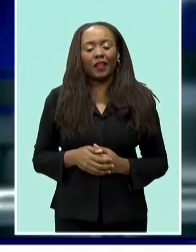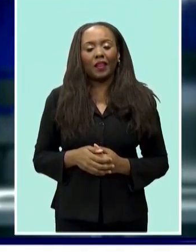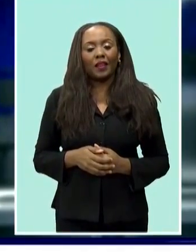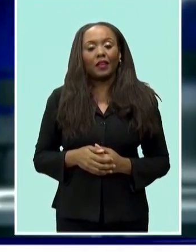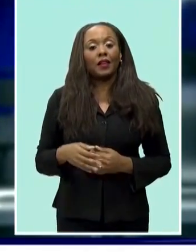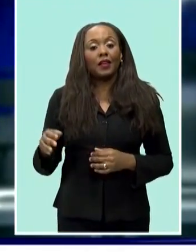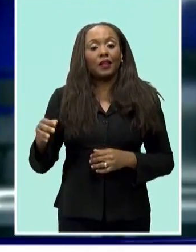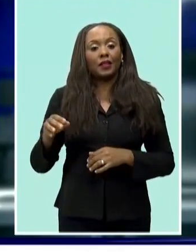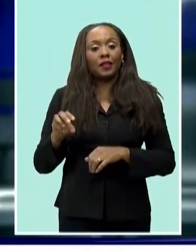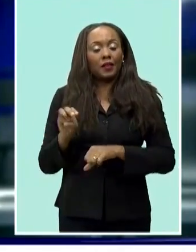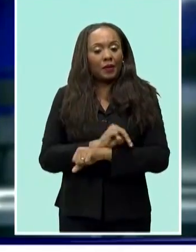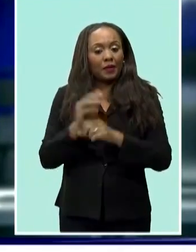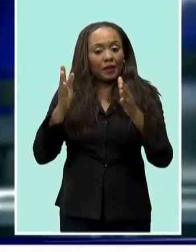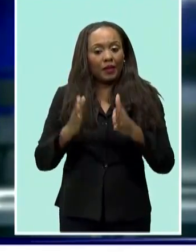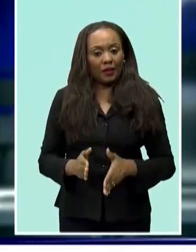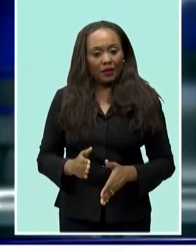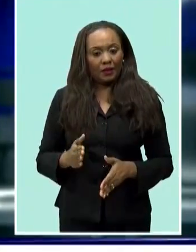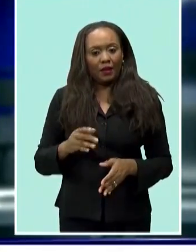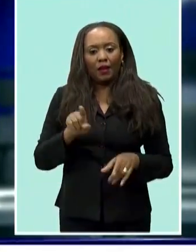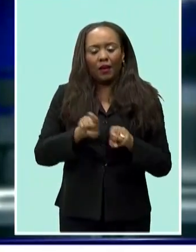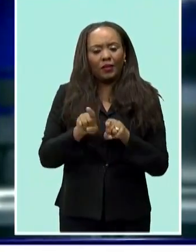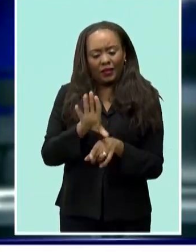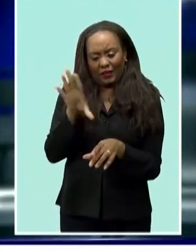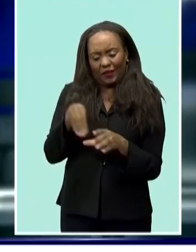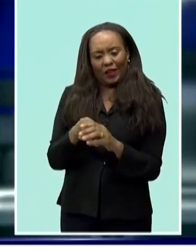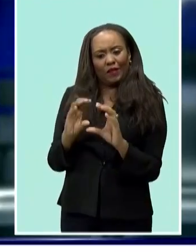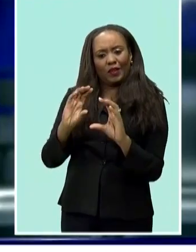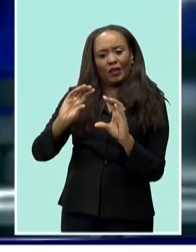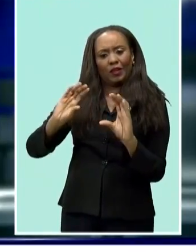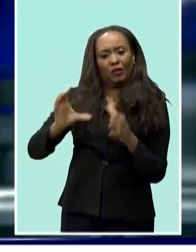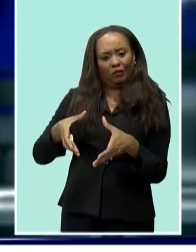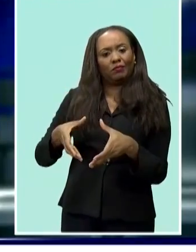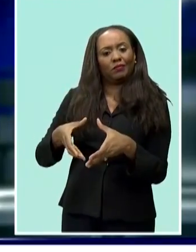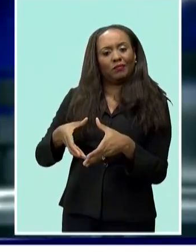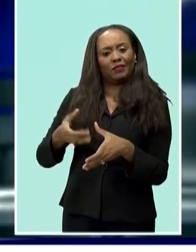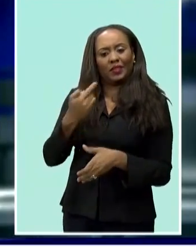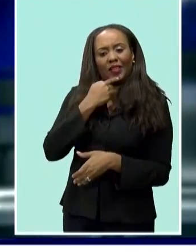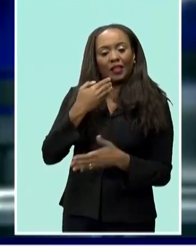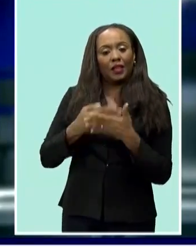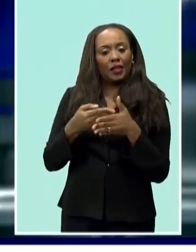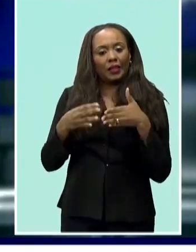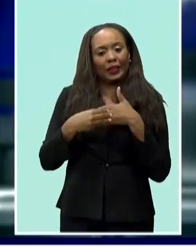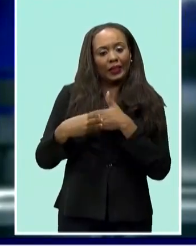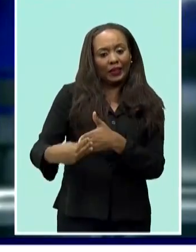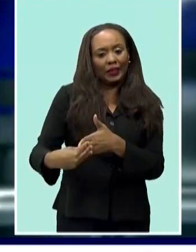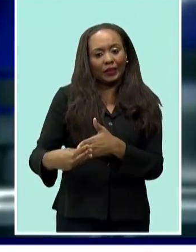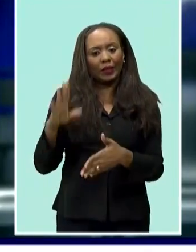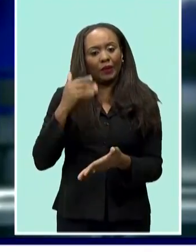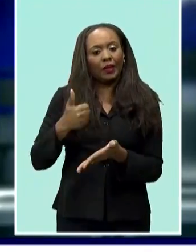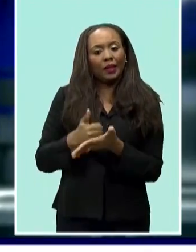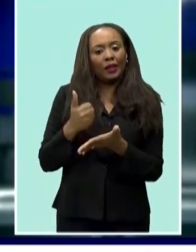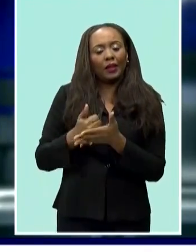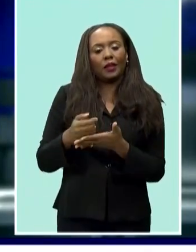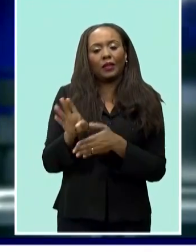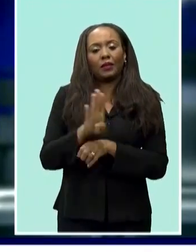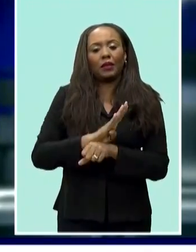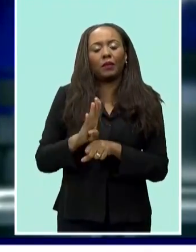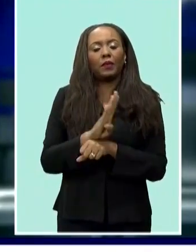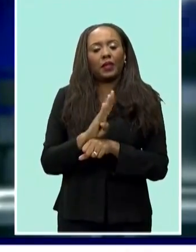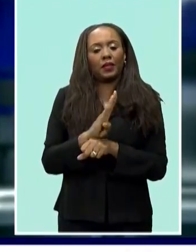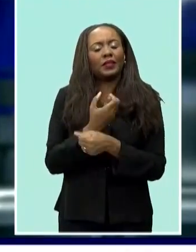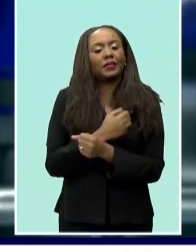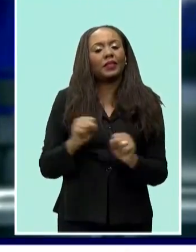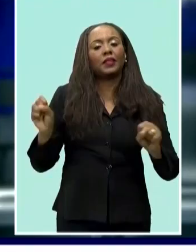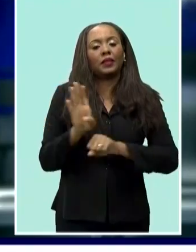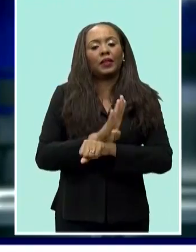Maritime Affairs and the Blue Economy, Kirk Humphrey, is also in the contingent, and he said good governance will assist Barbados out